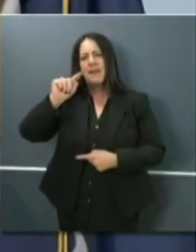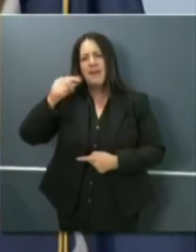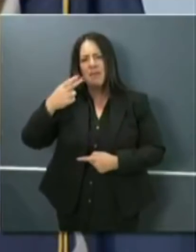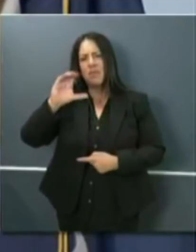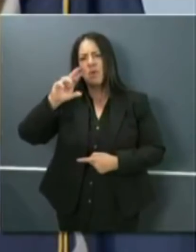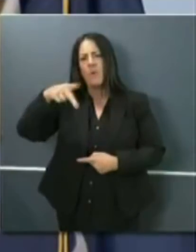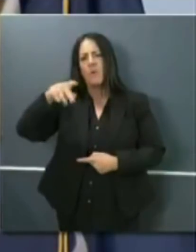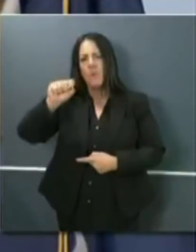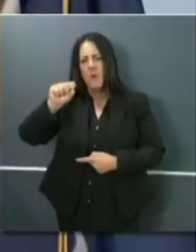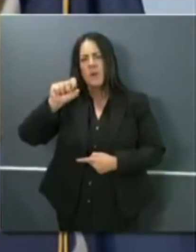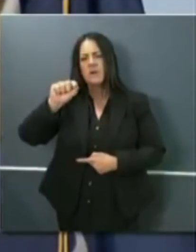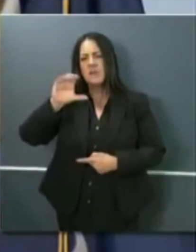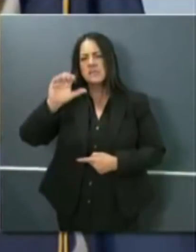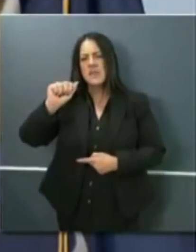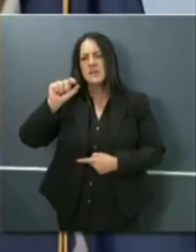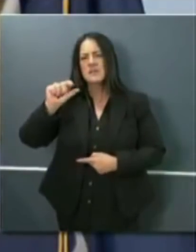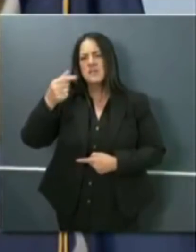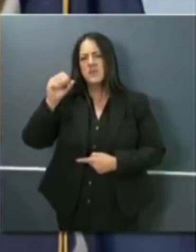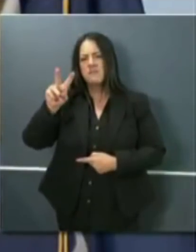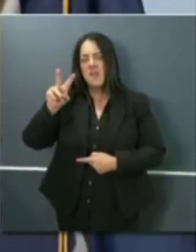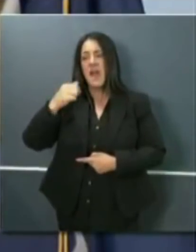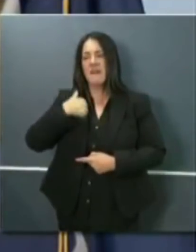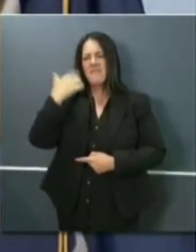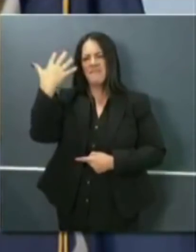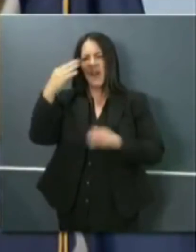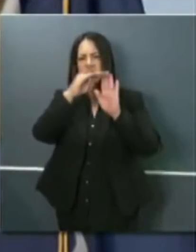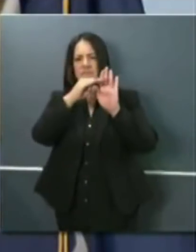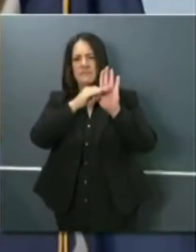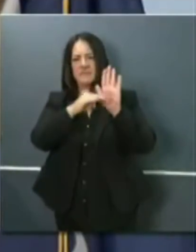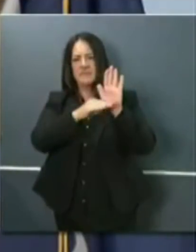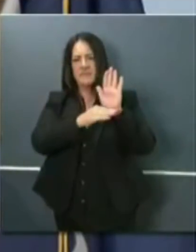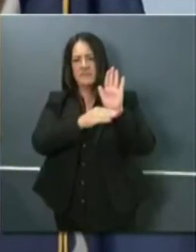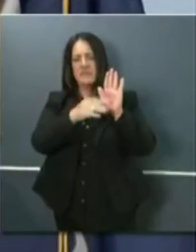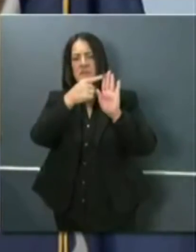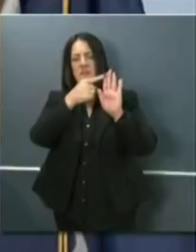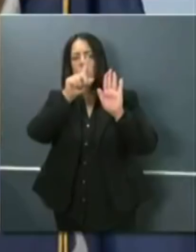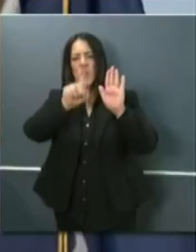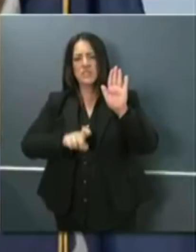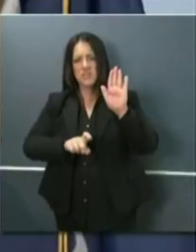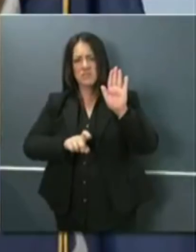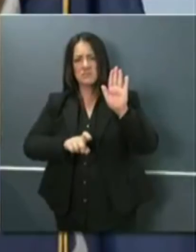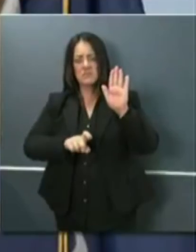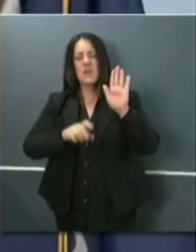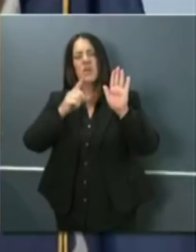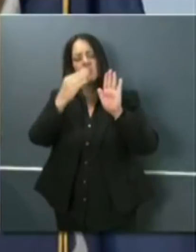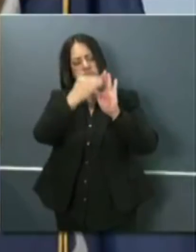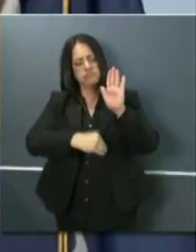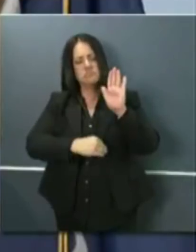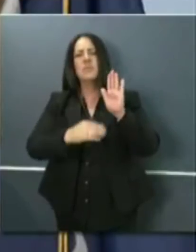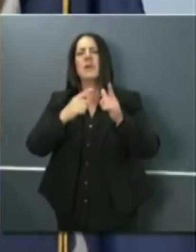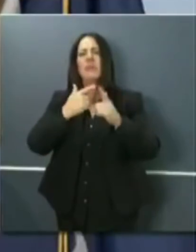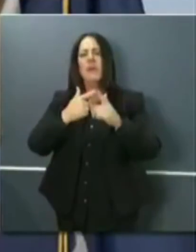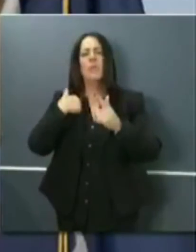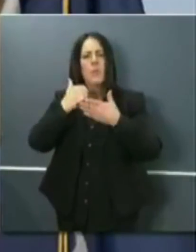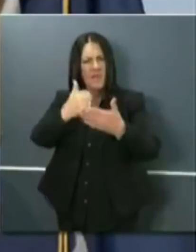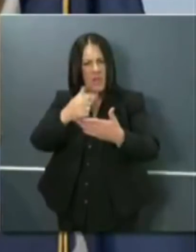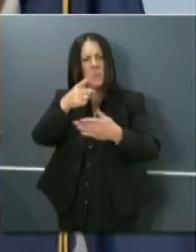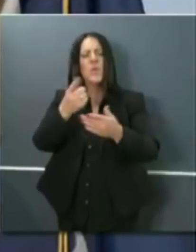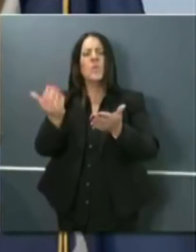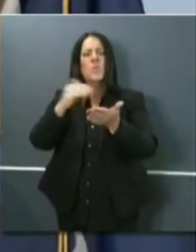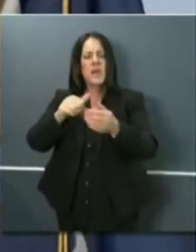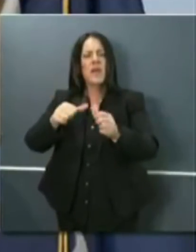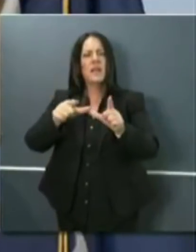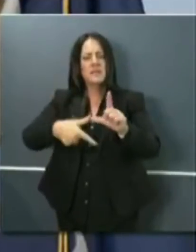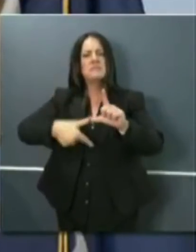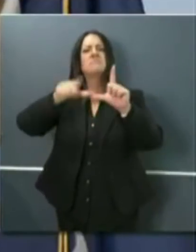healthcore.ca.gov website. 5 simple steps. We'll ask you basic questions, and we'll help you with your relicensing. We'll help you with the